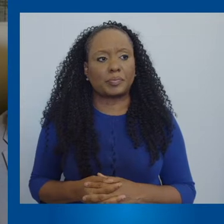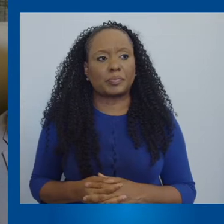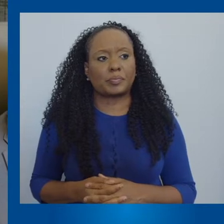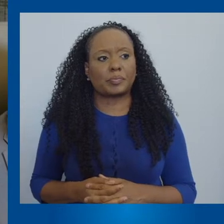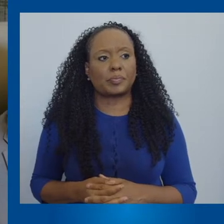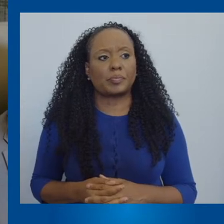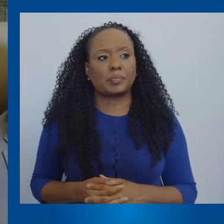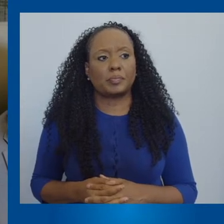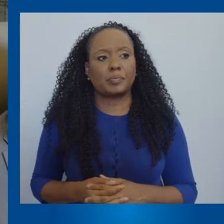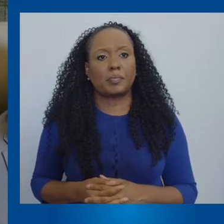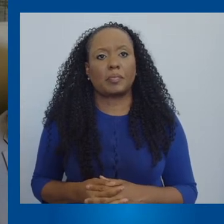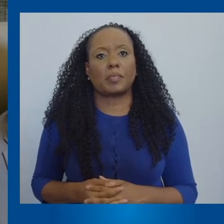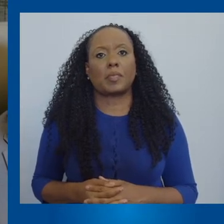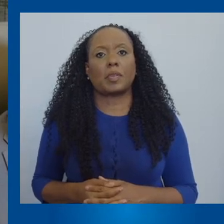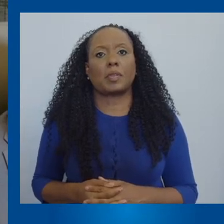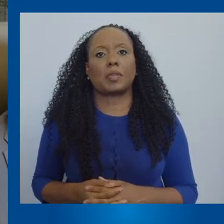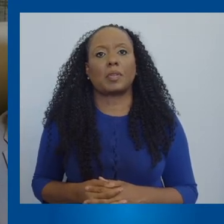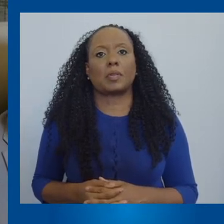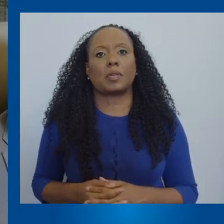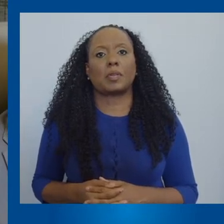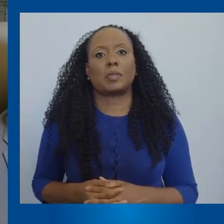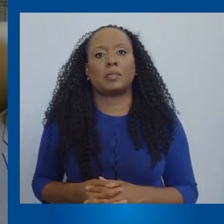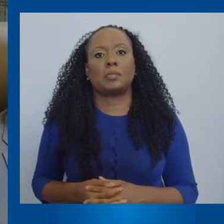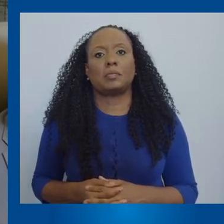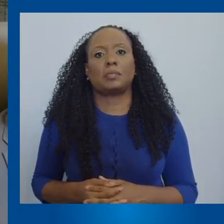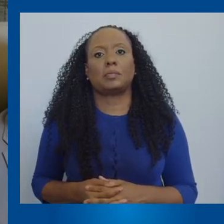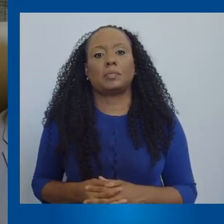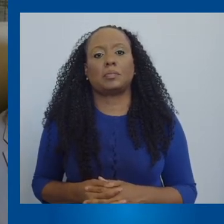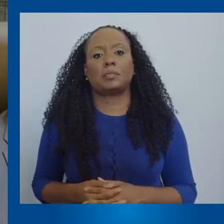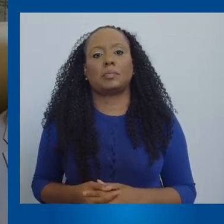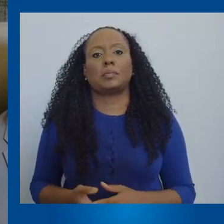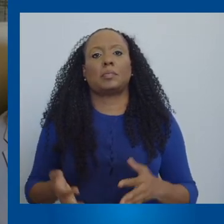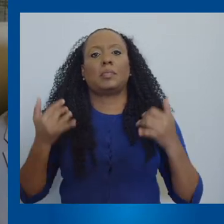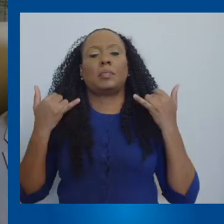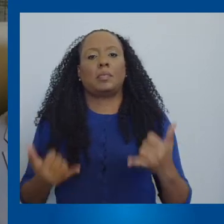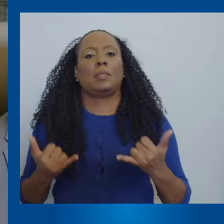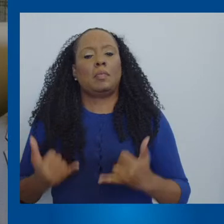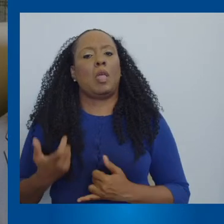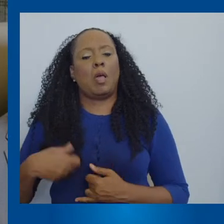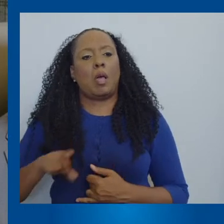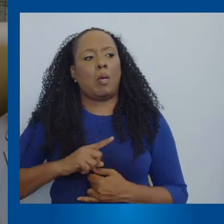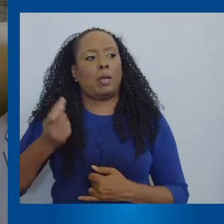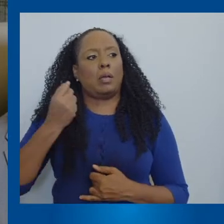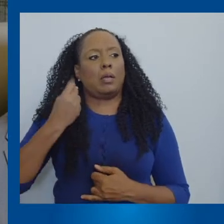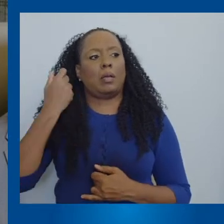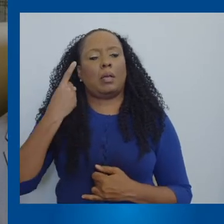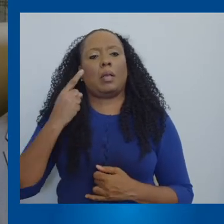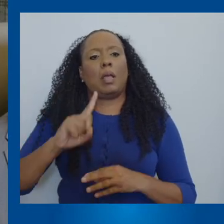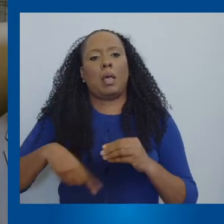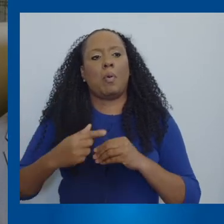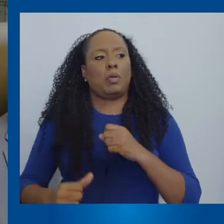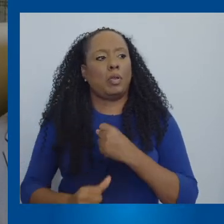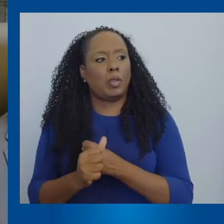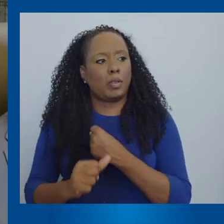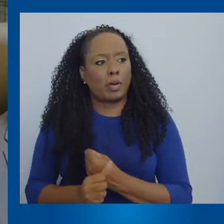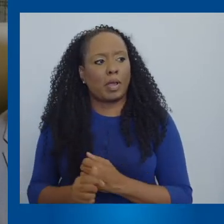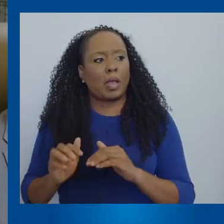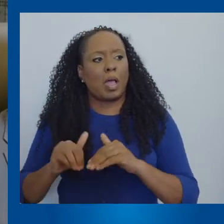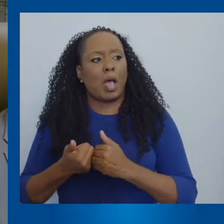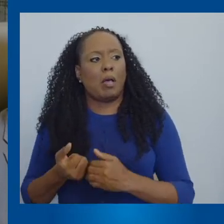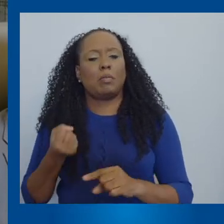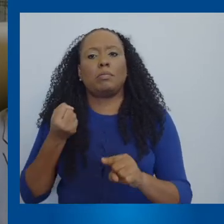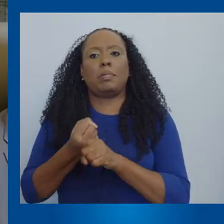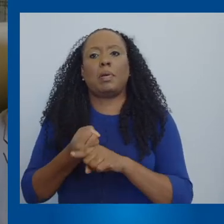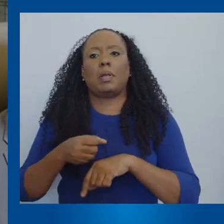So we are only now starting to realize what a major global threat AMR is posing to all of us, to all of our planet. And